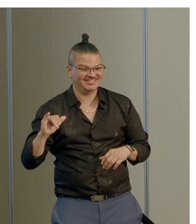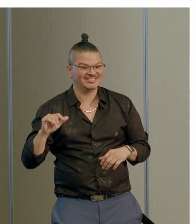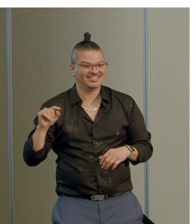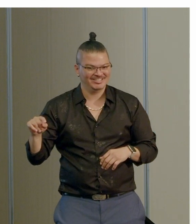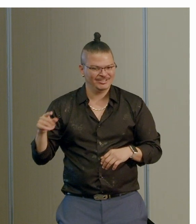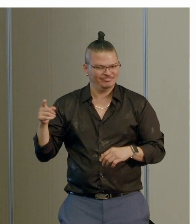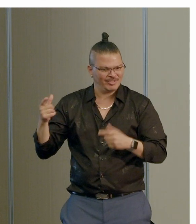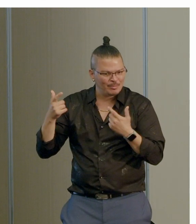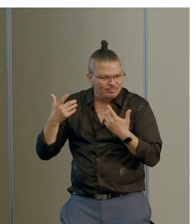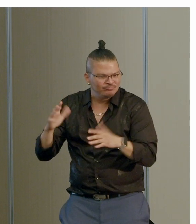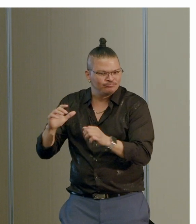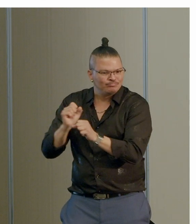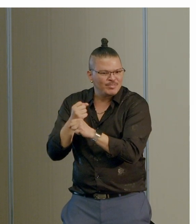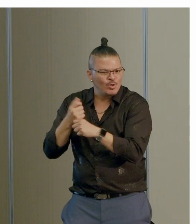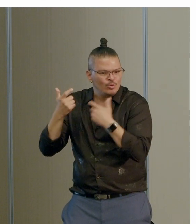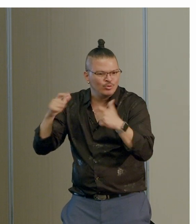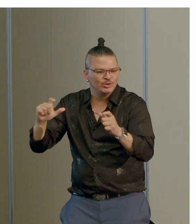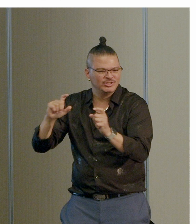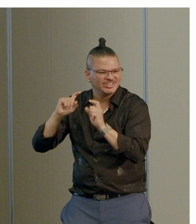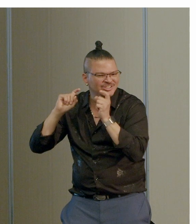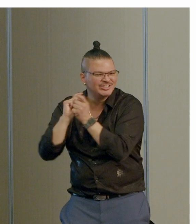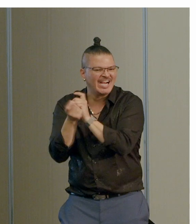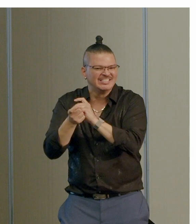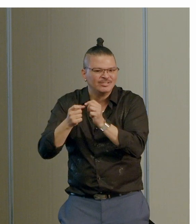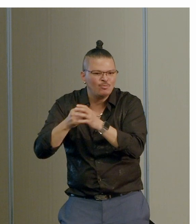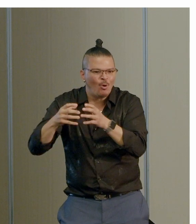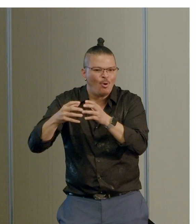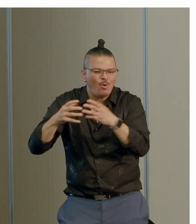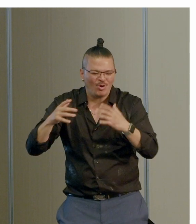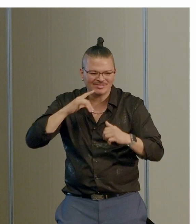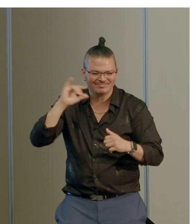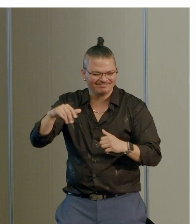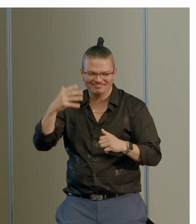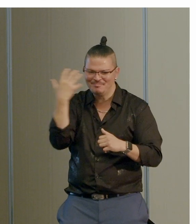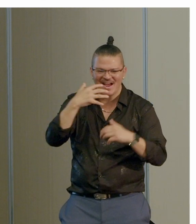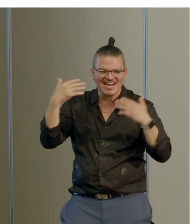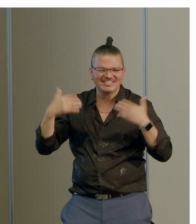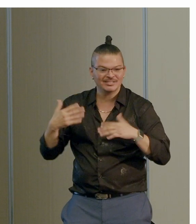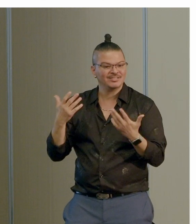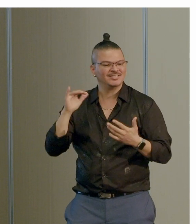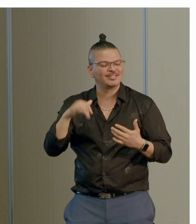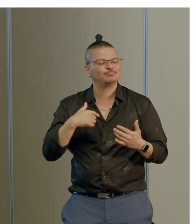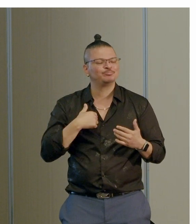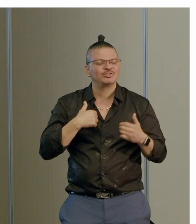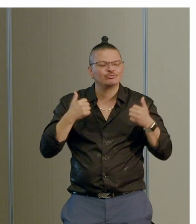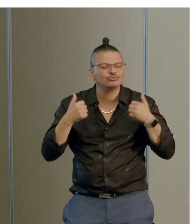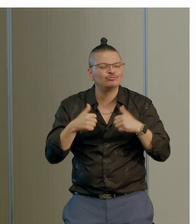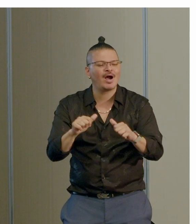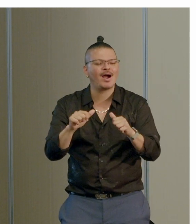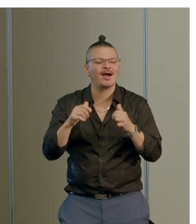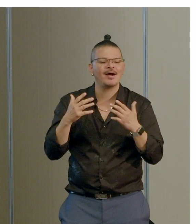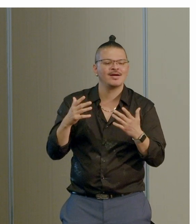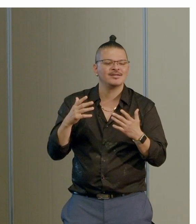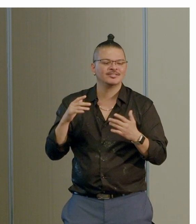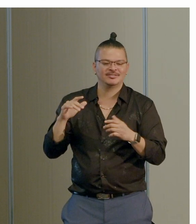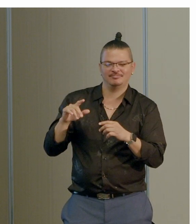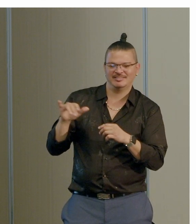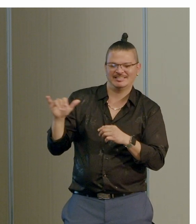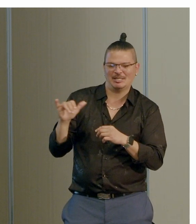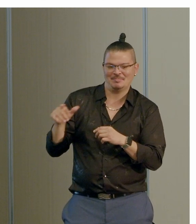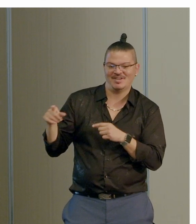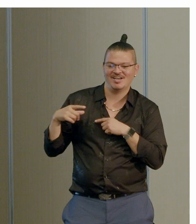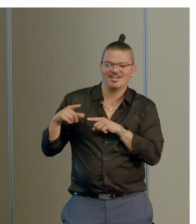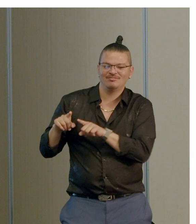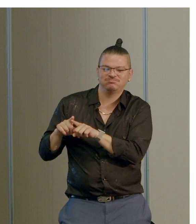really grown into something amazing. And I'm trying to do a tree analogy for Washington State, but anyway, it